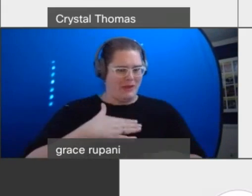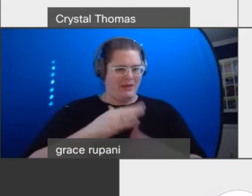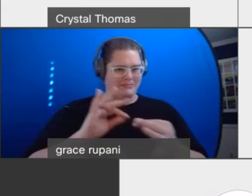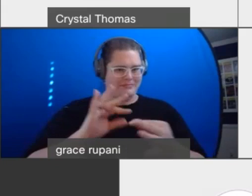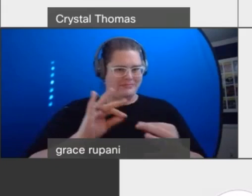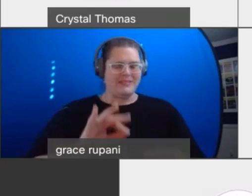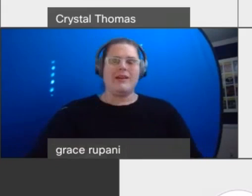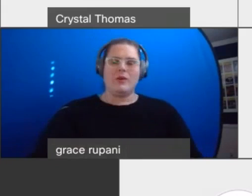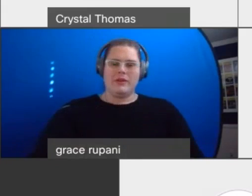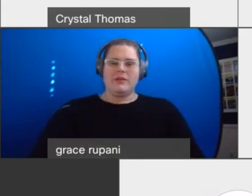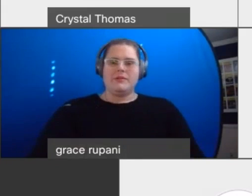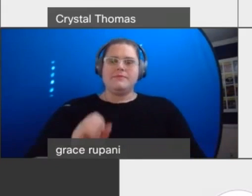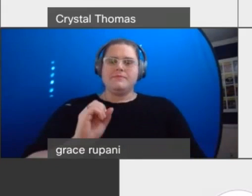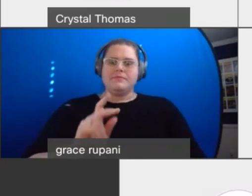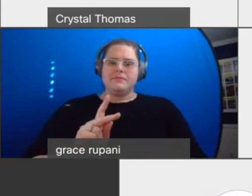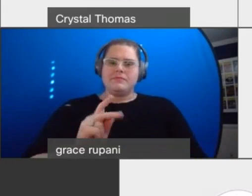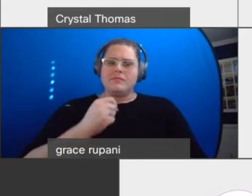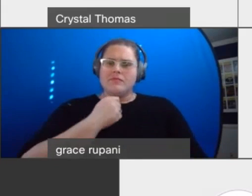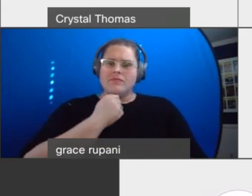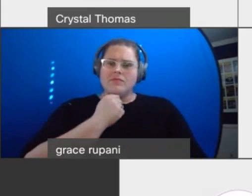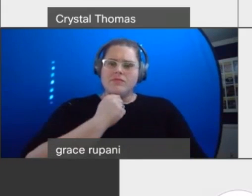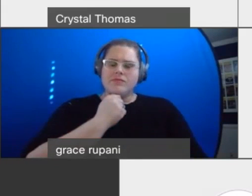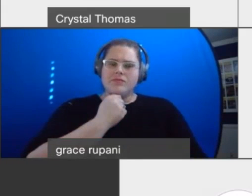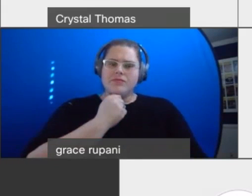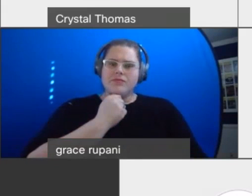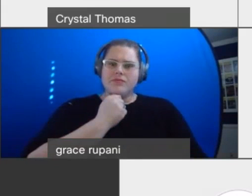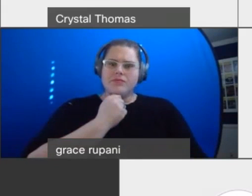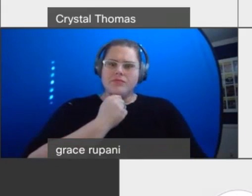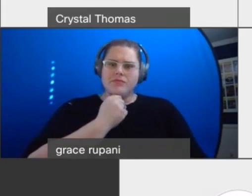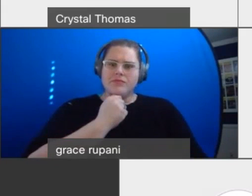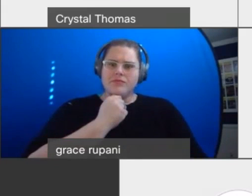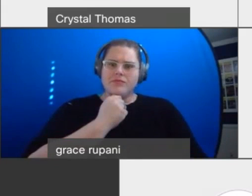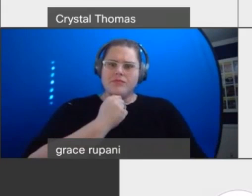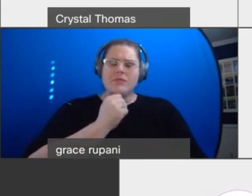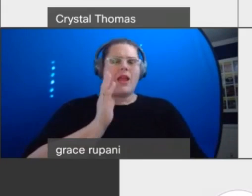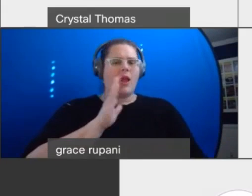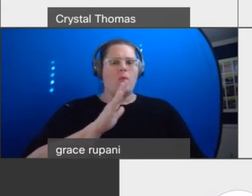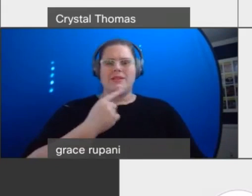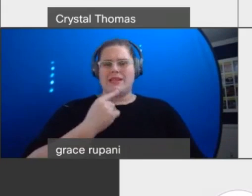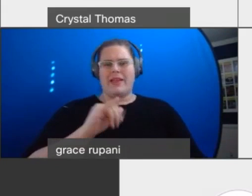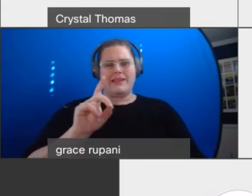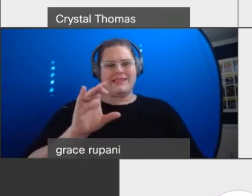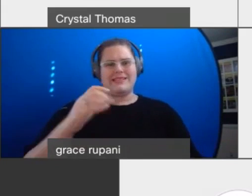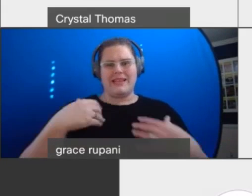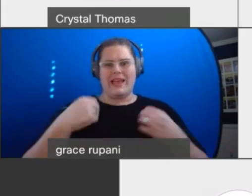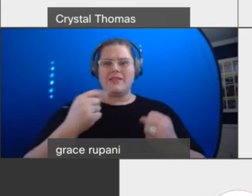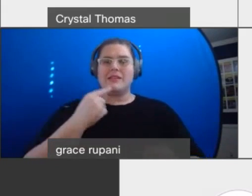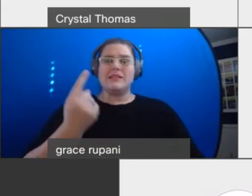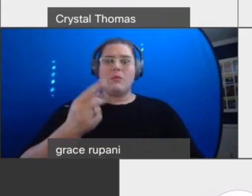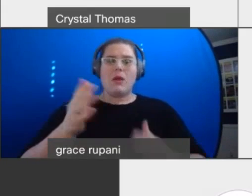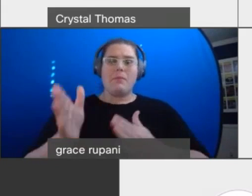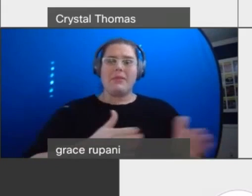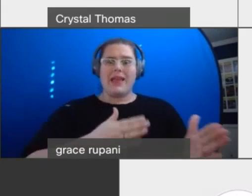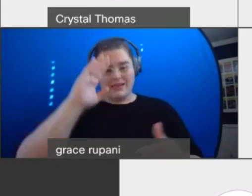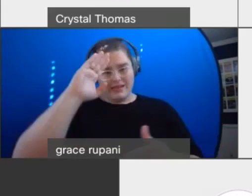so here's a person who plans to, and I'm going to defer, please, to DC Health on this. Someone plans to have their son over for Christmas